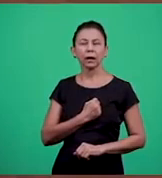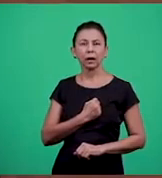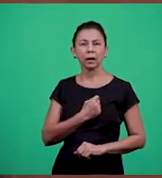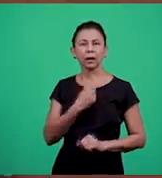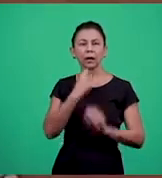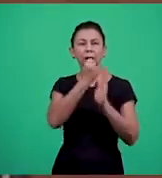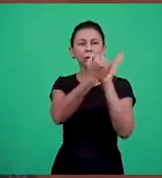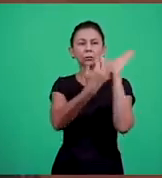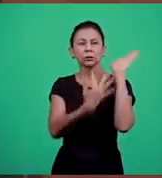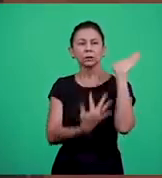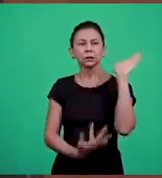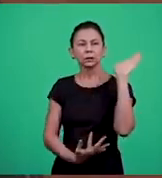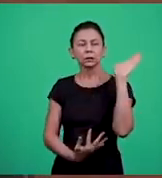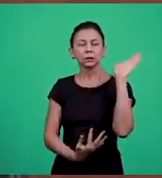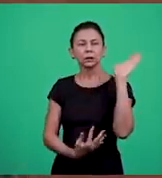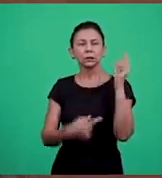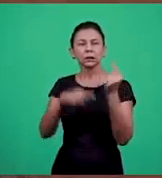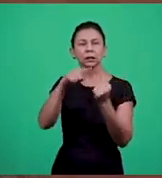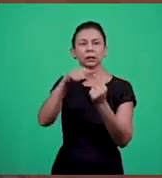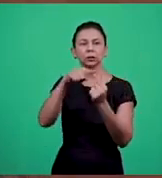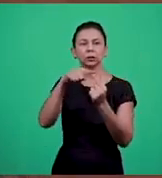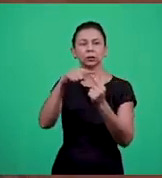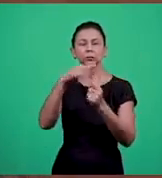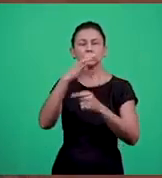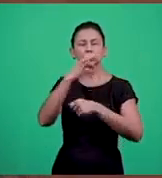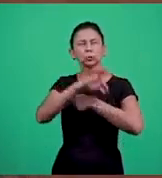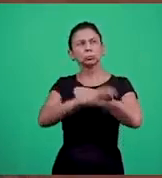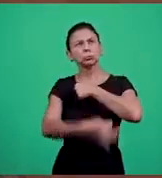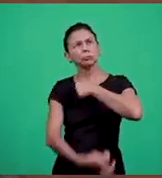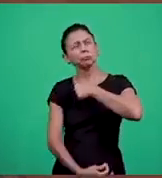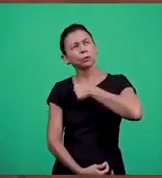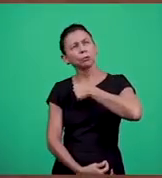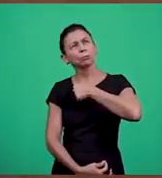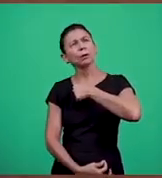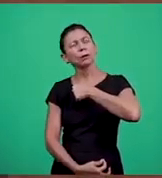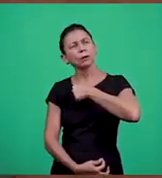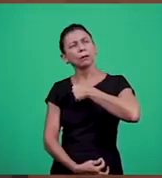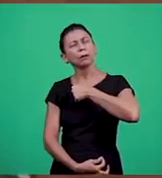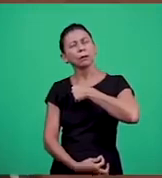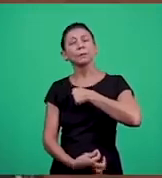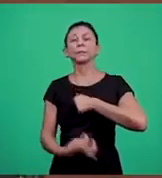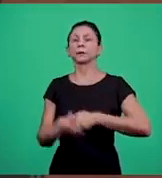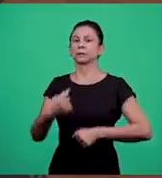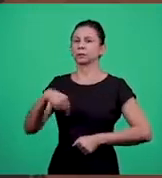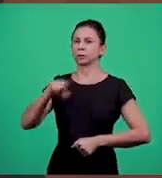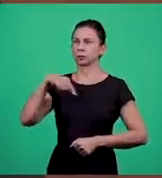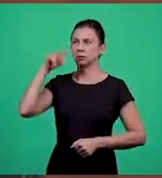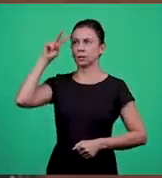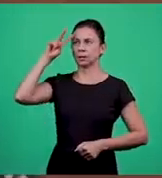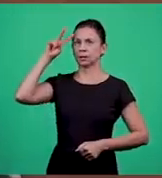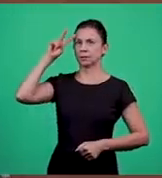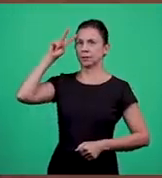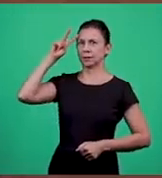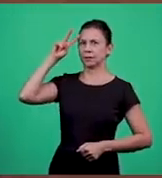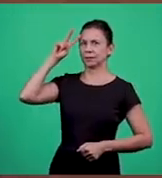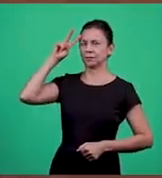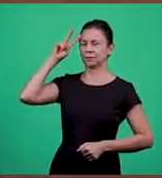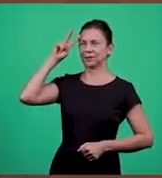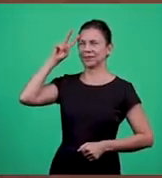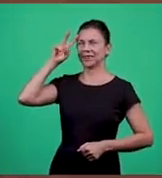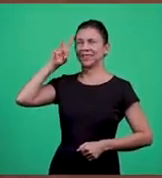of Jesus, we are mentioning and remembering that when